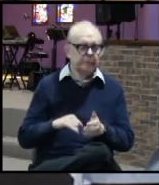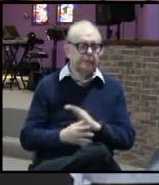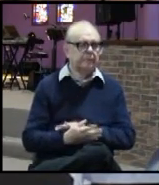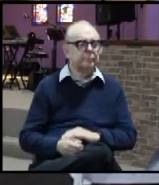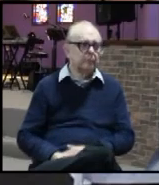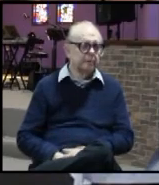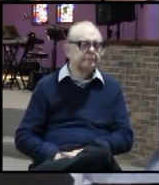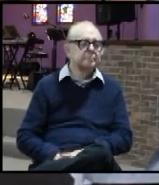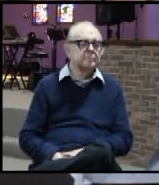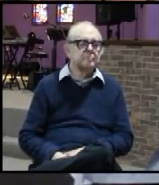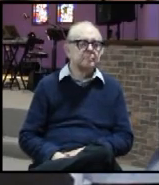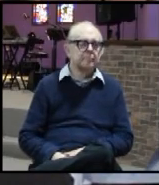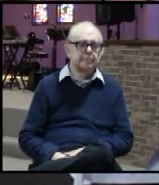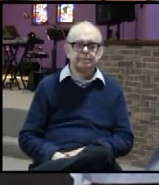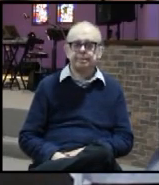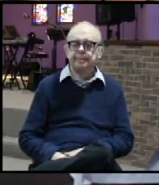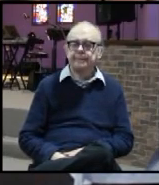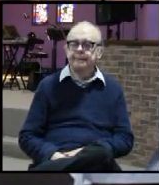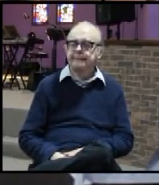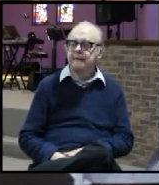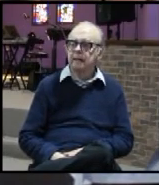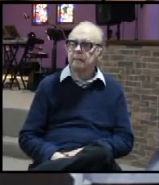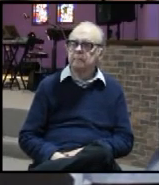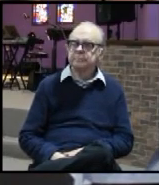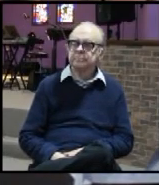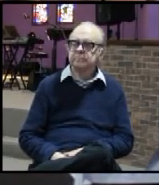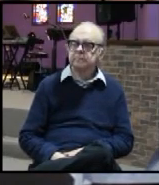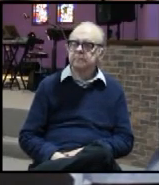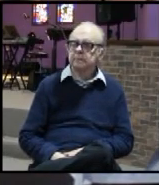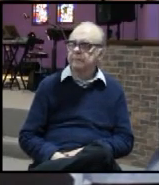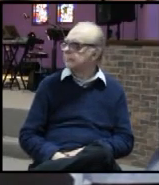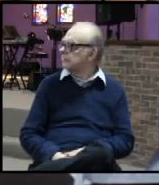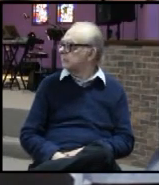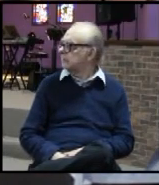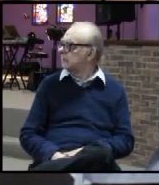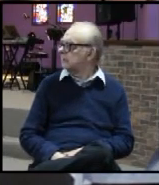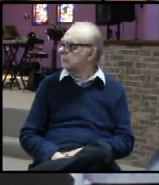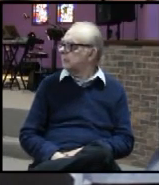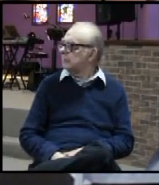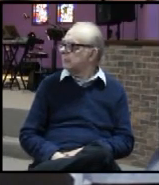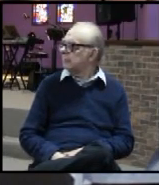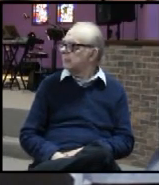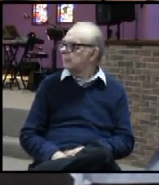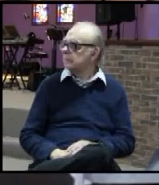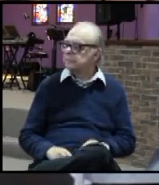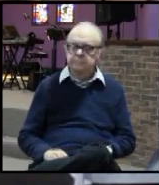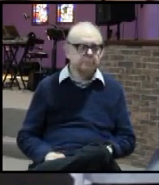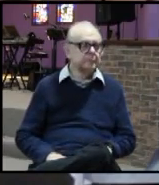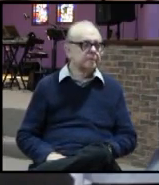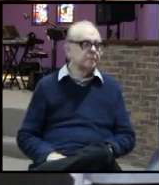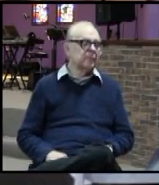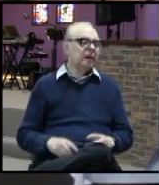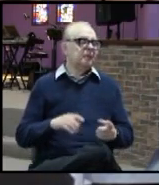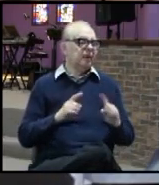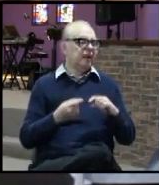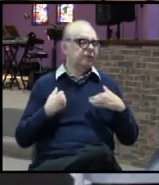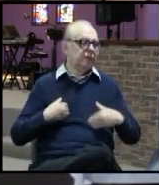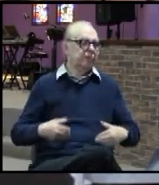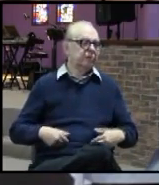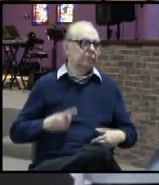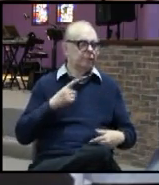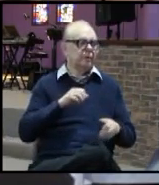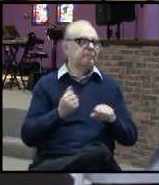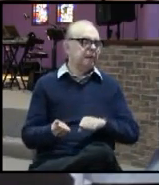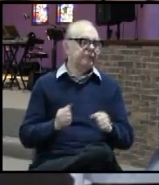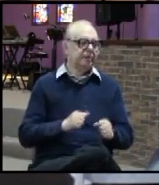got them. Do they have a change of clothes? Mm-hmm. Okay. So they'll get a change of clothes. I'll be finished here in just a minute. I'll have